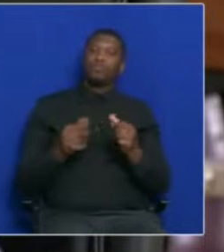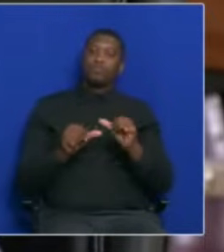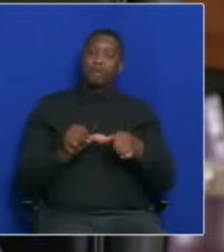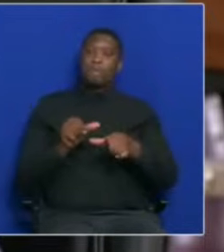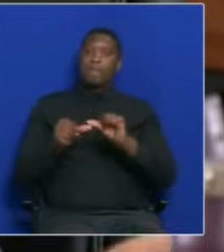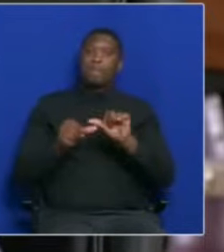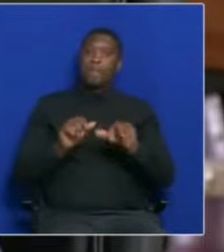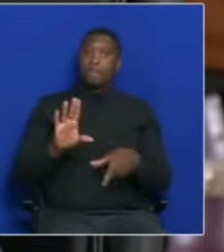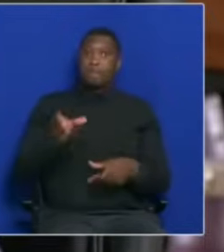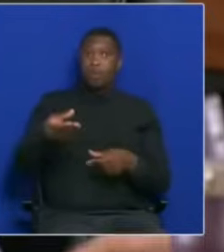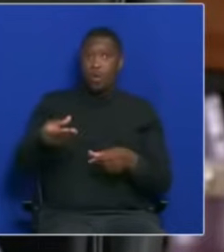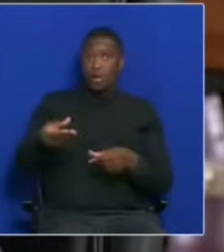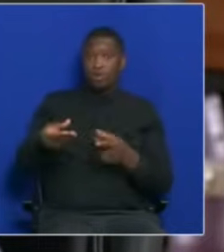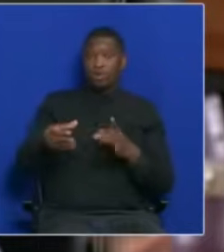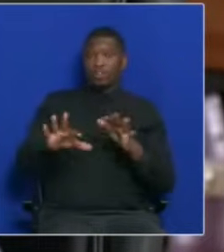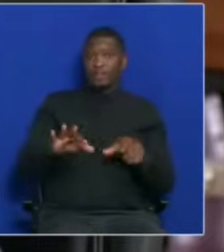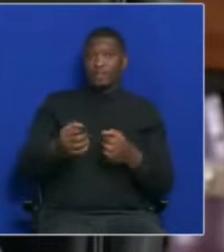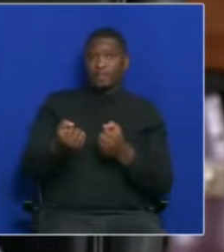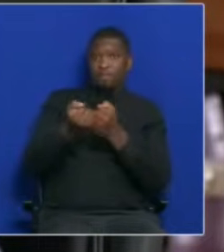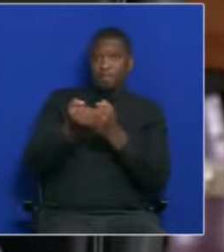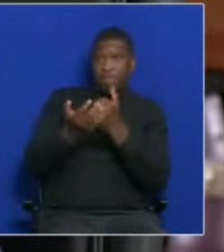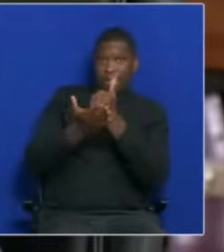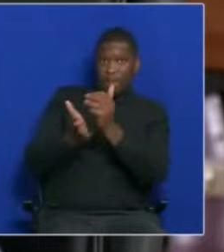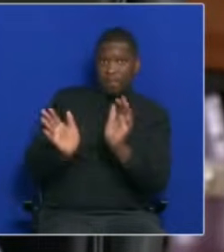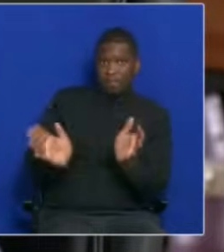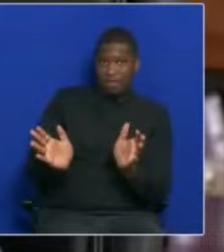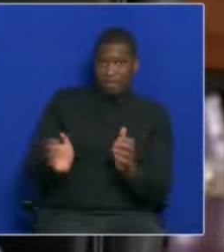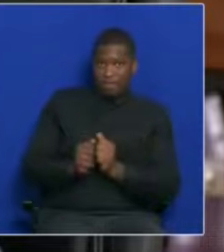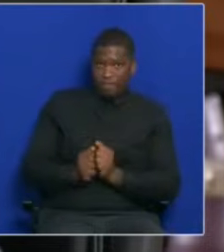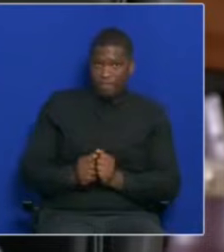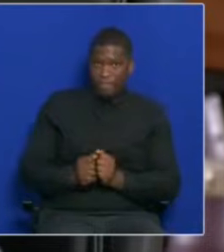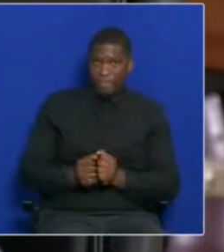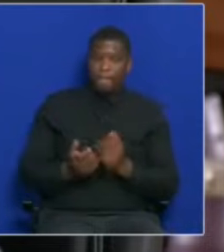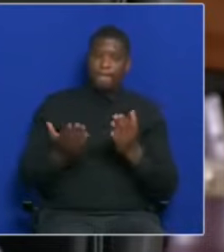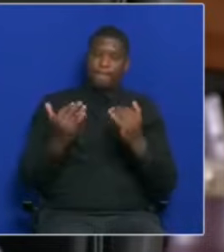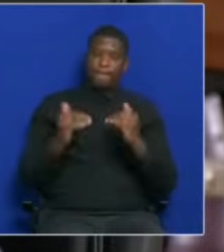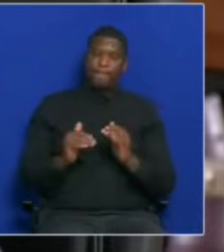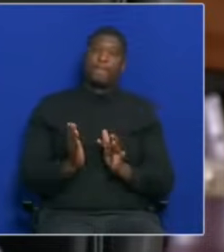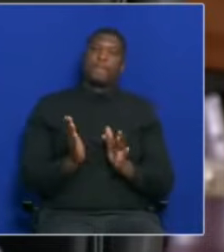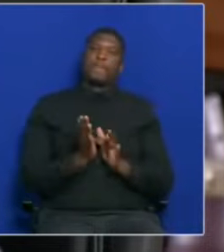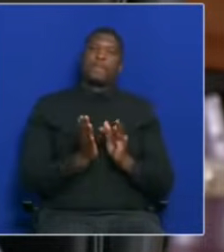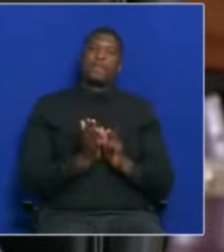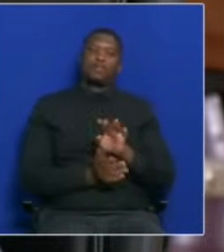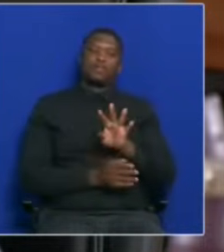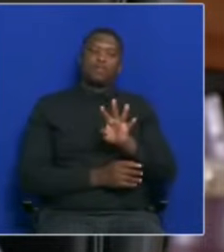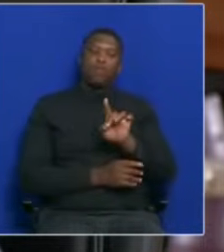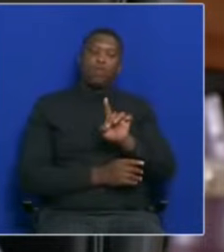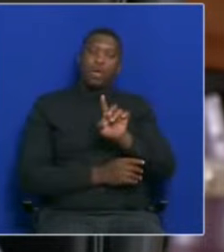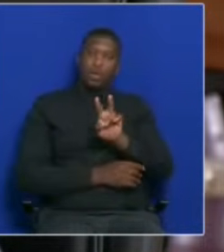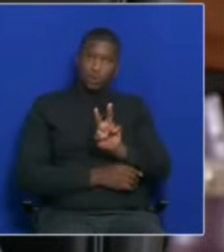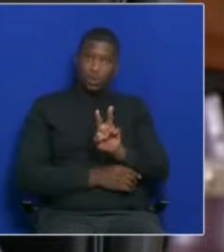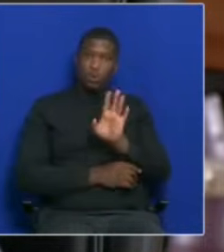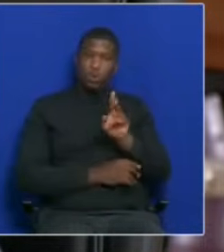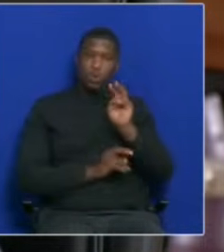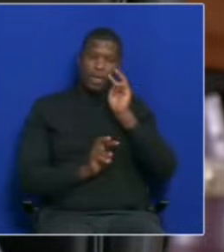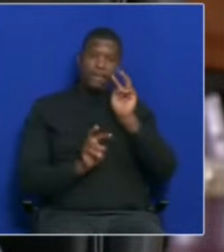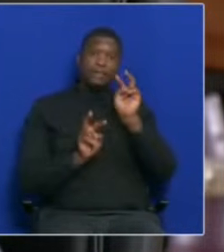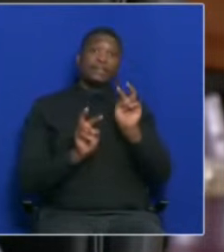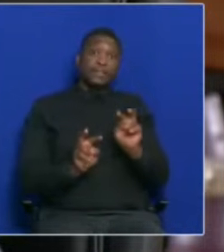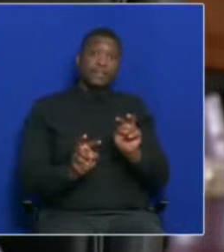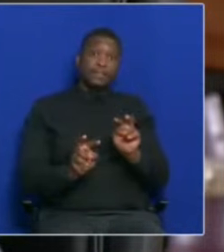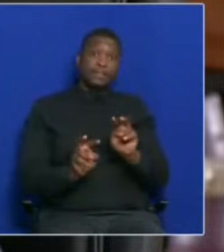with. And then at page 412, you'll see that this